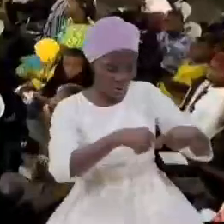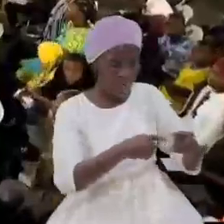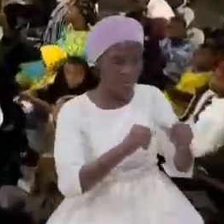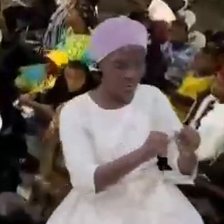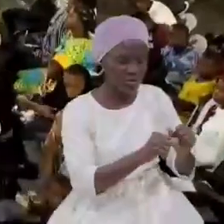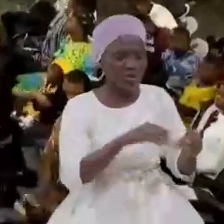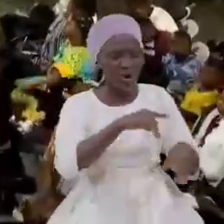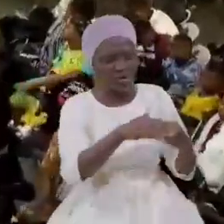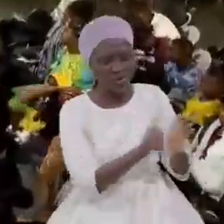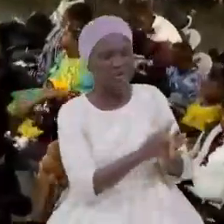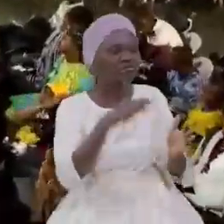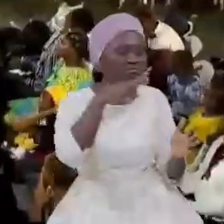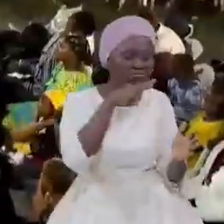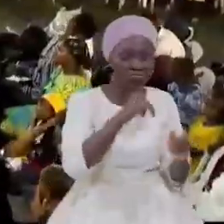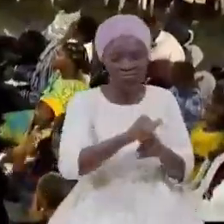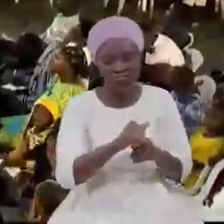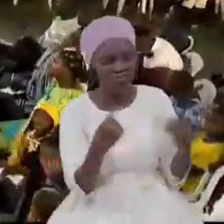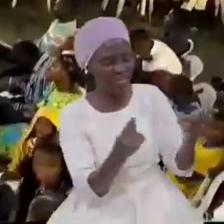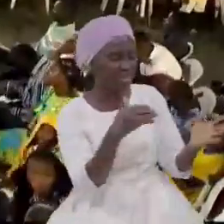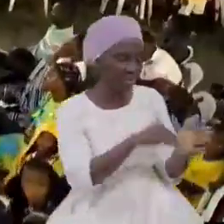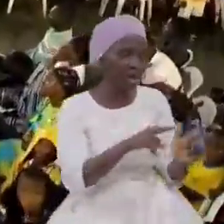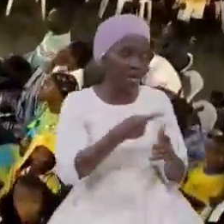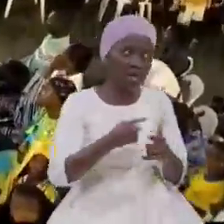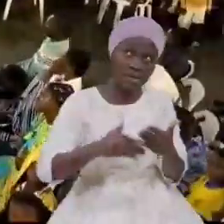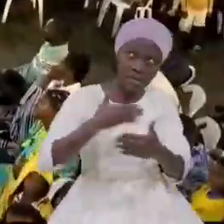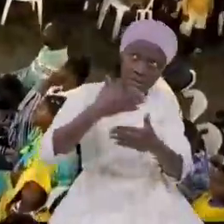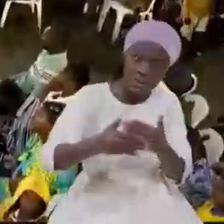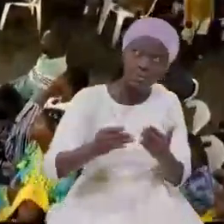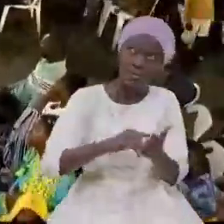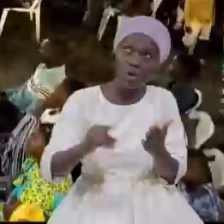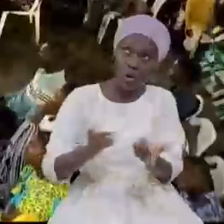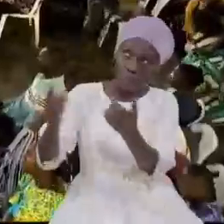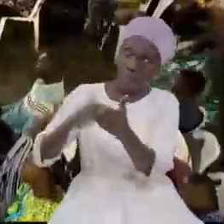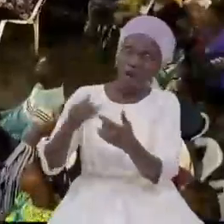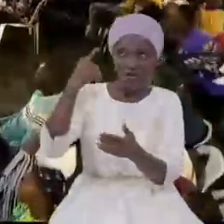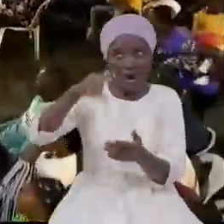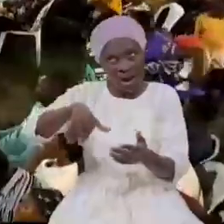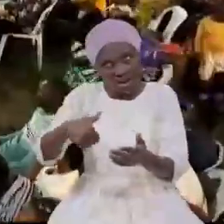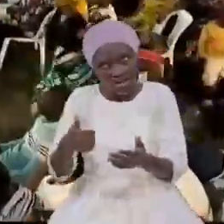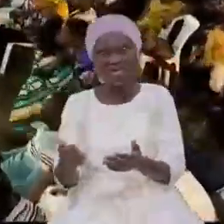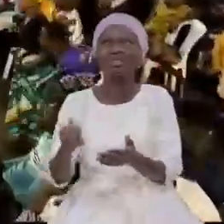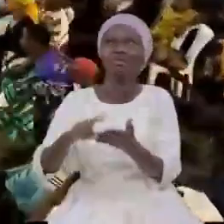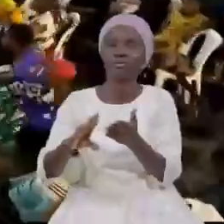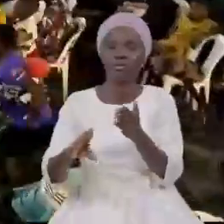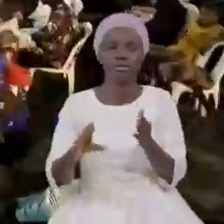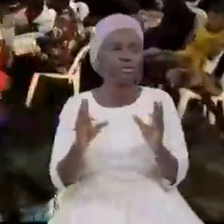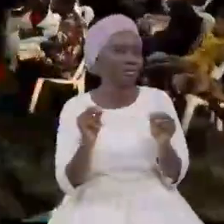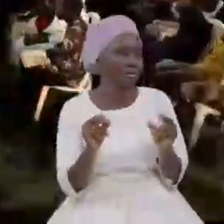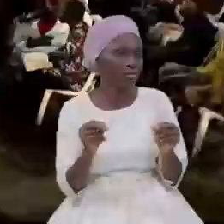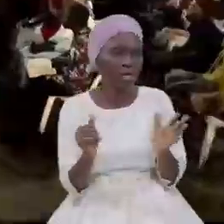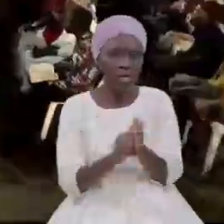again, then I'll come next week for another bit of forgiveness. No, that's not